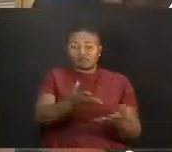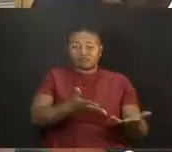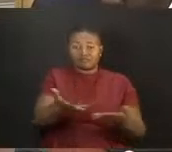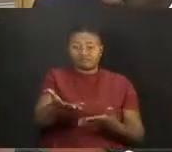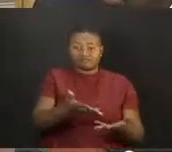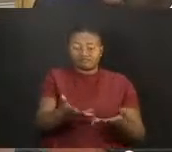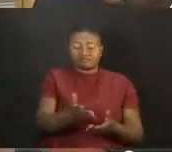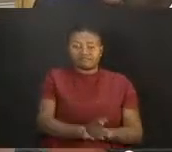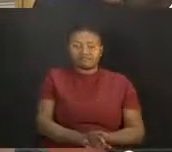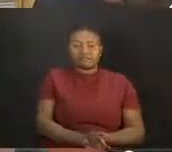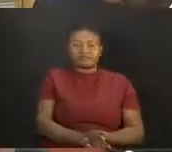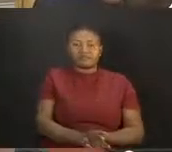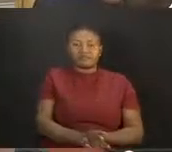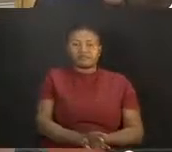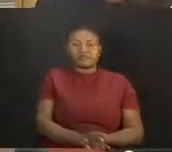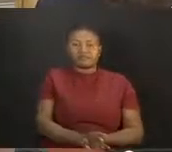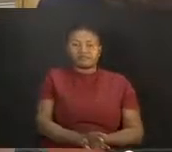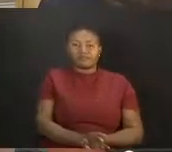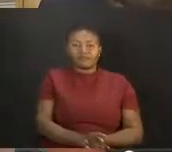My final